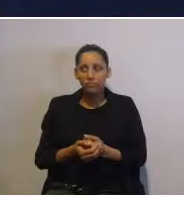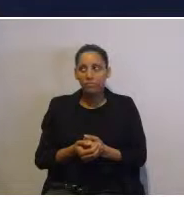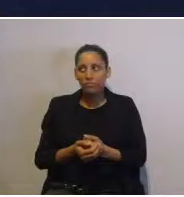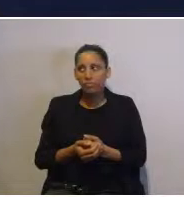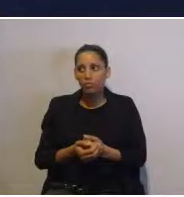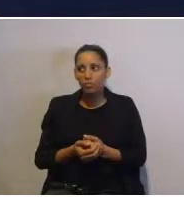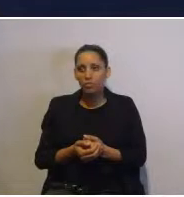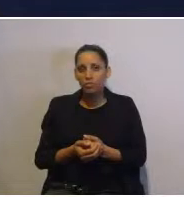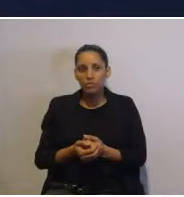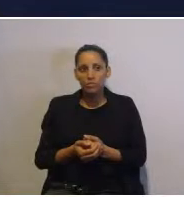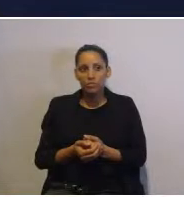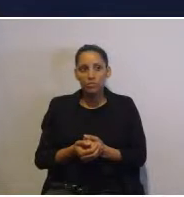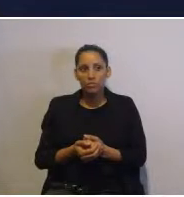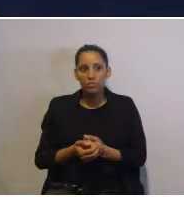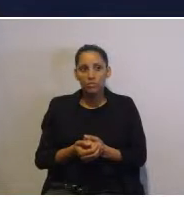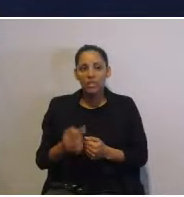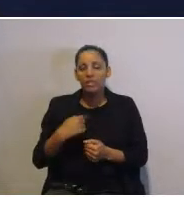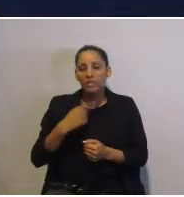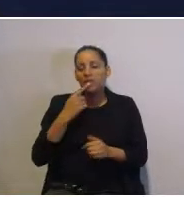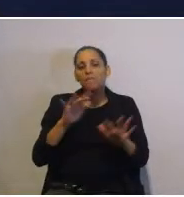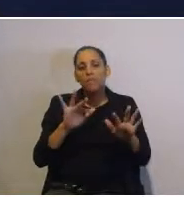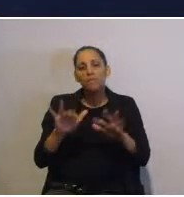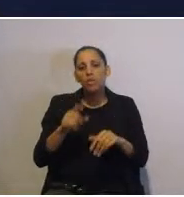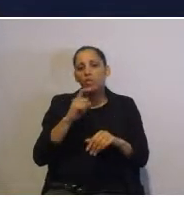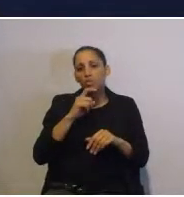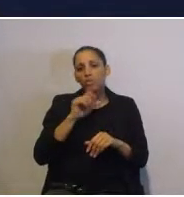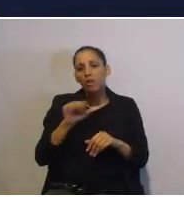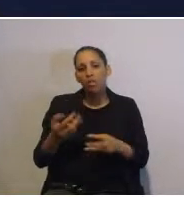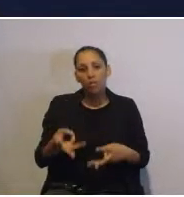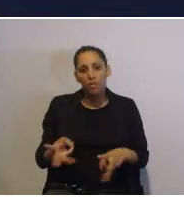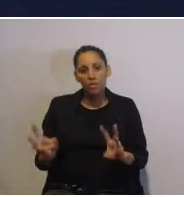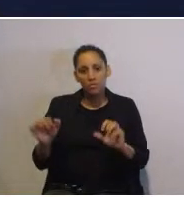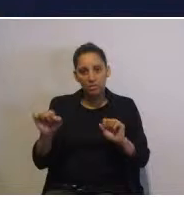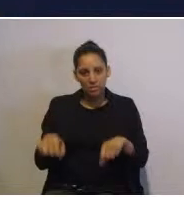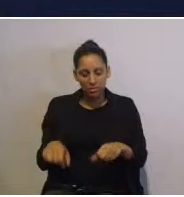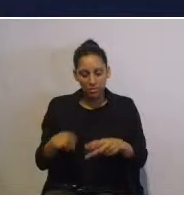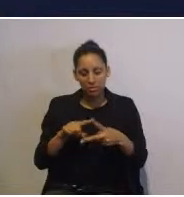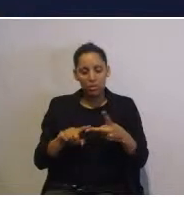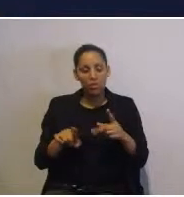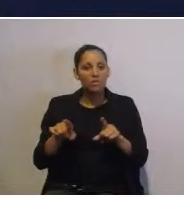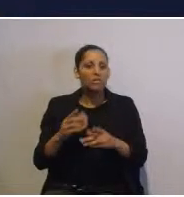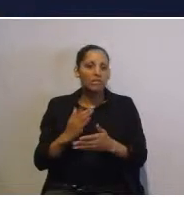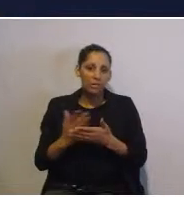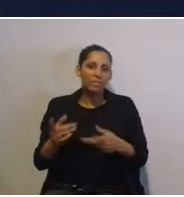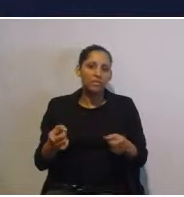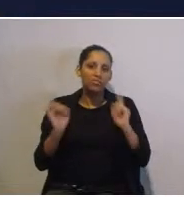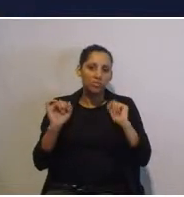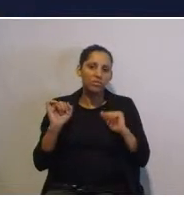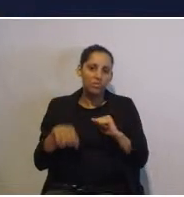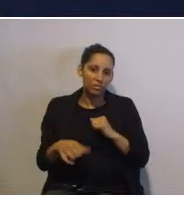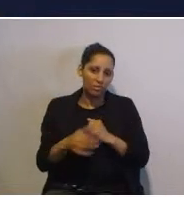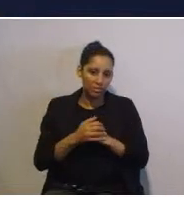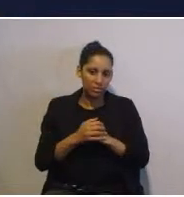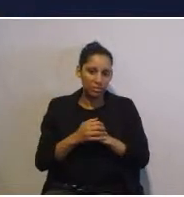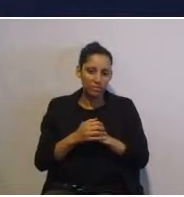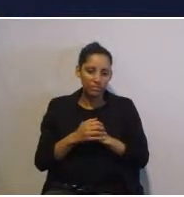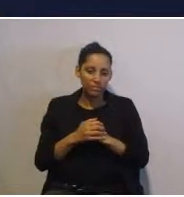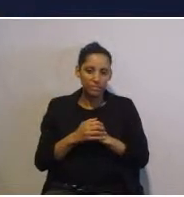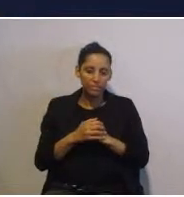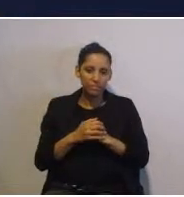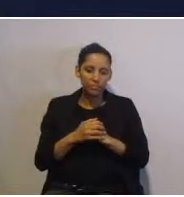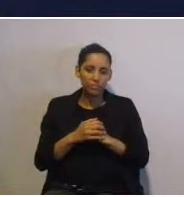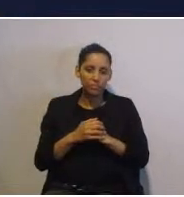I say people are using other methods, and some are dangerous, and